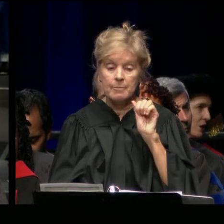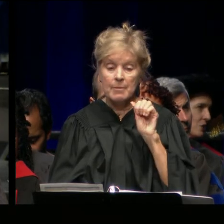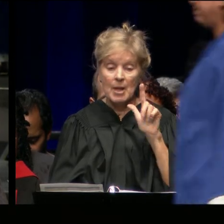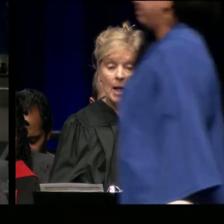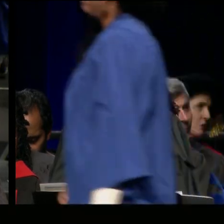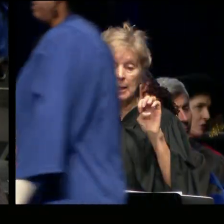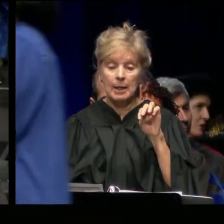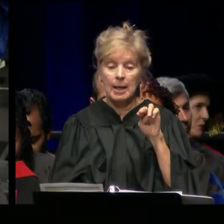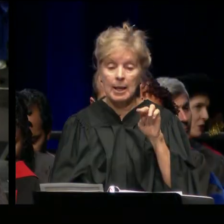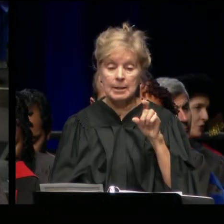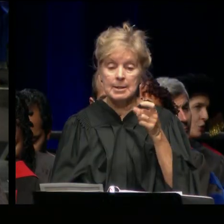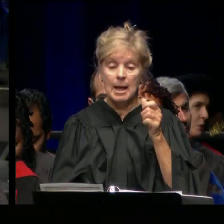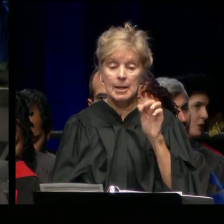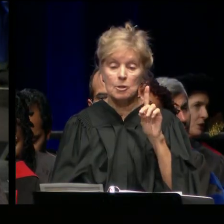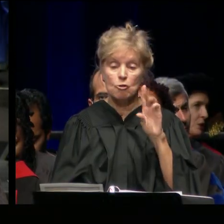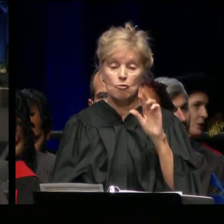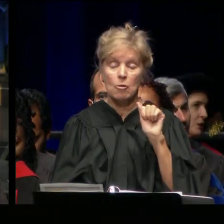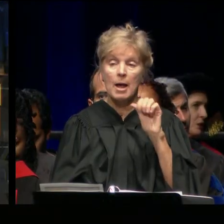Alexandra Delgado.